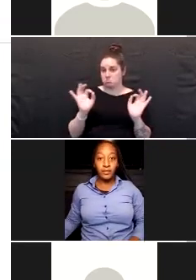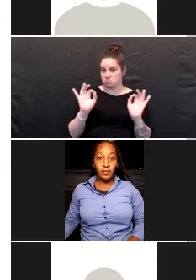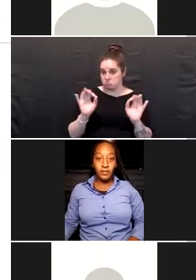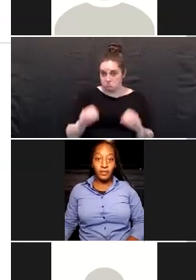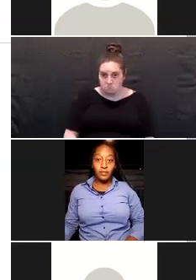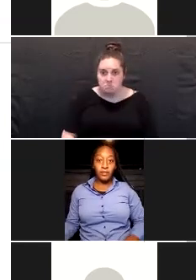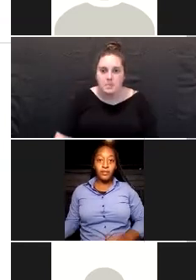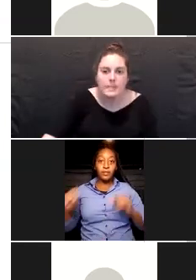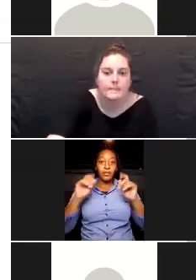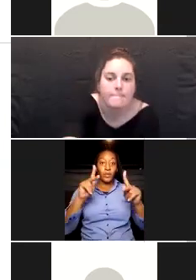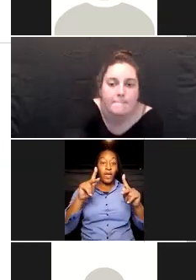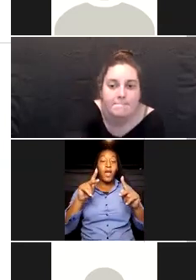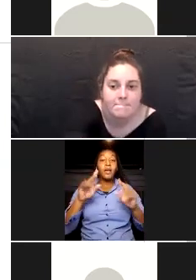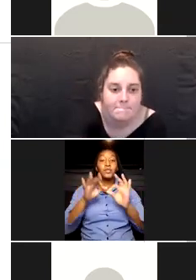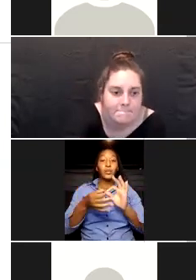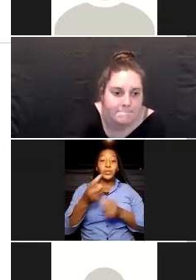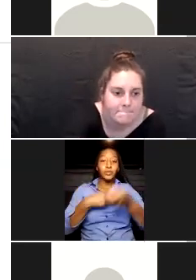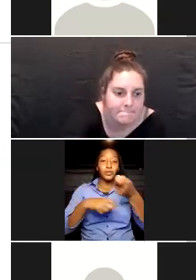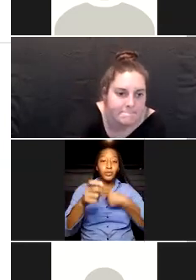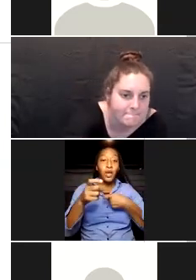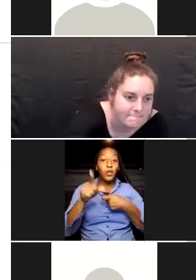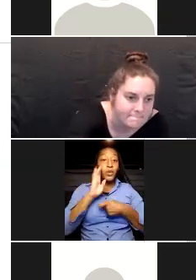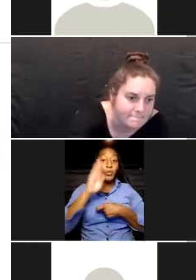So this week we're going to be looking at momentum.